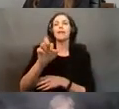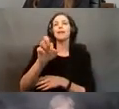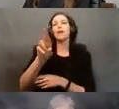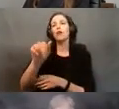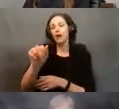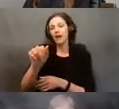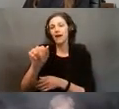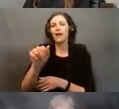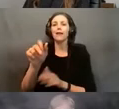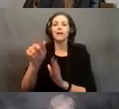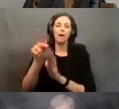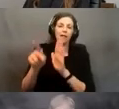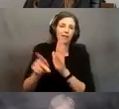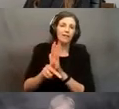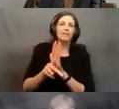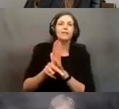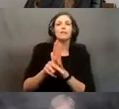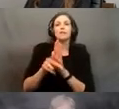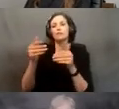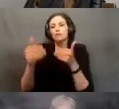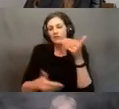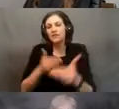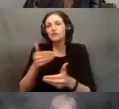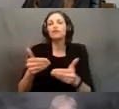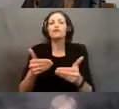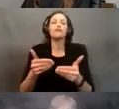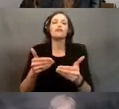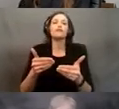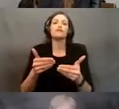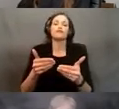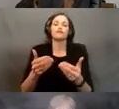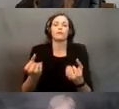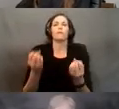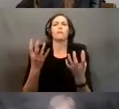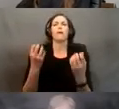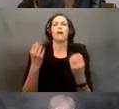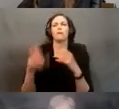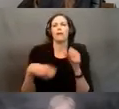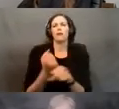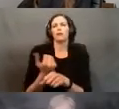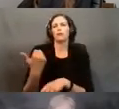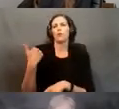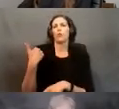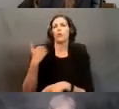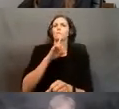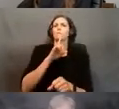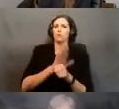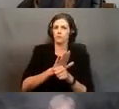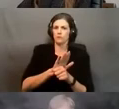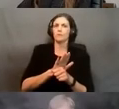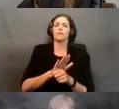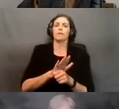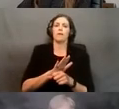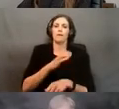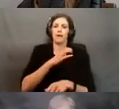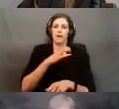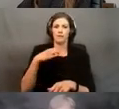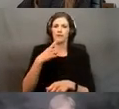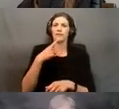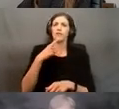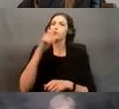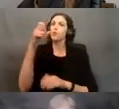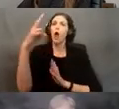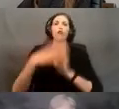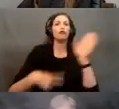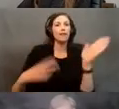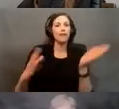our annual meeting policy and procedures committee many, many years ago, reaffirmed and our council that do not read a paper,